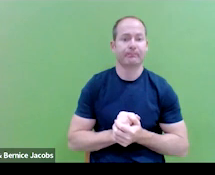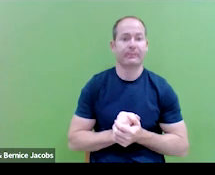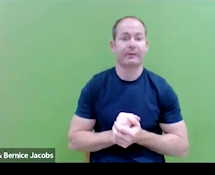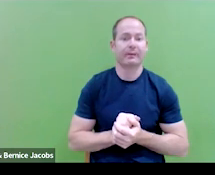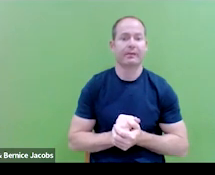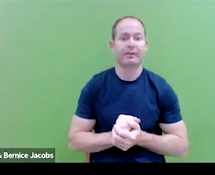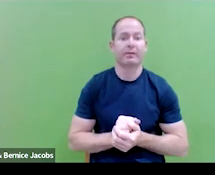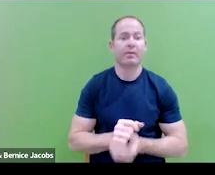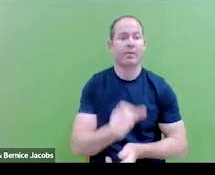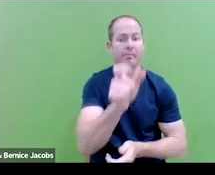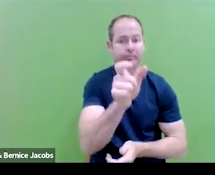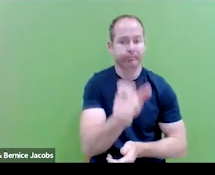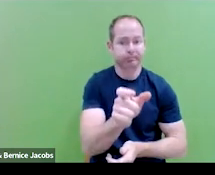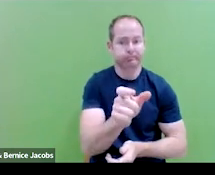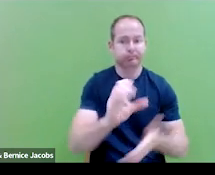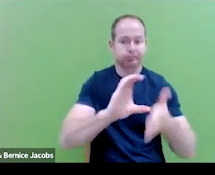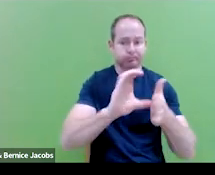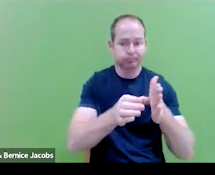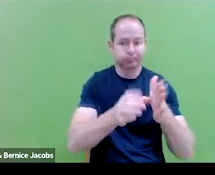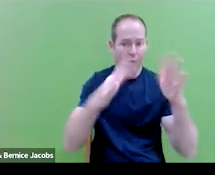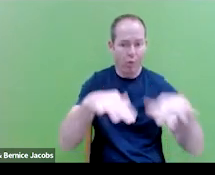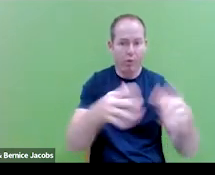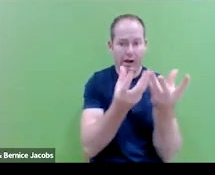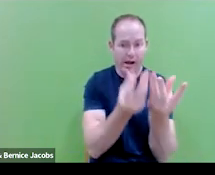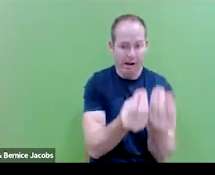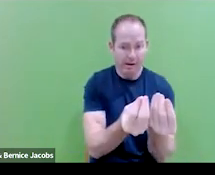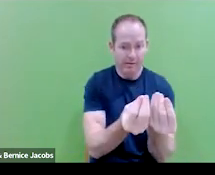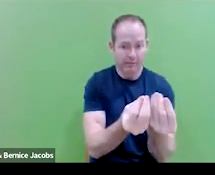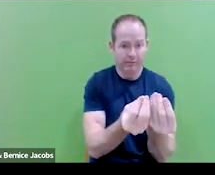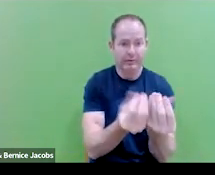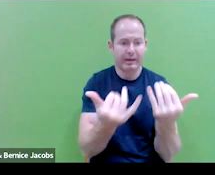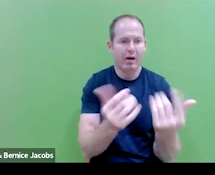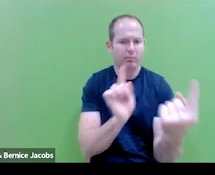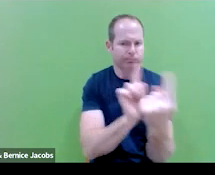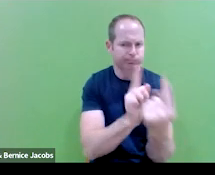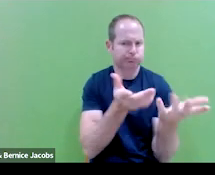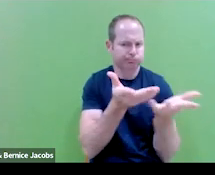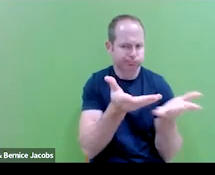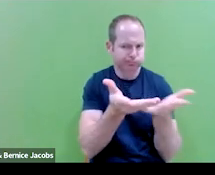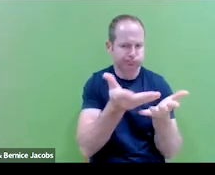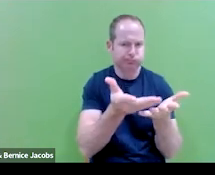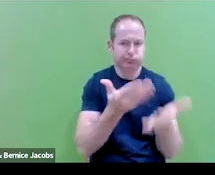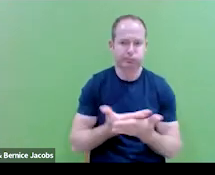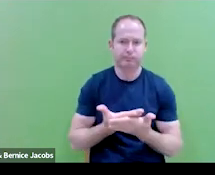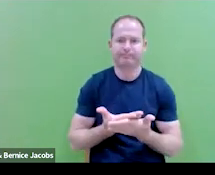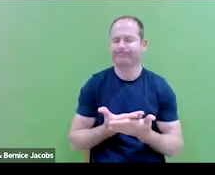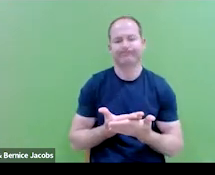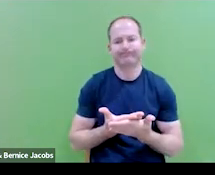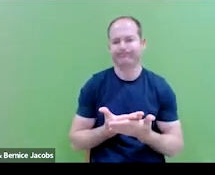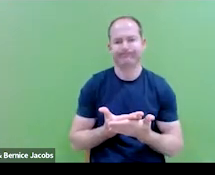a person who has all the disabilities to be able to consult holistically.